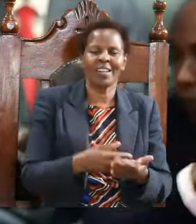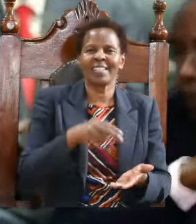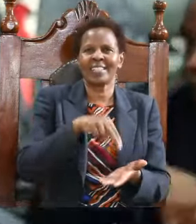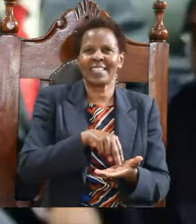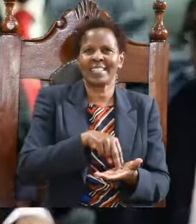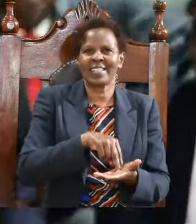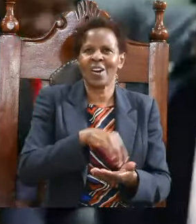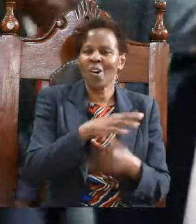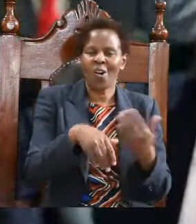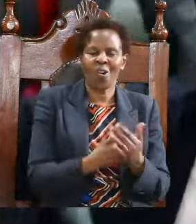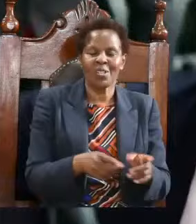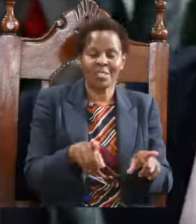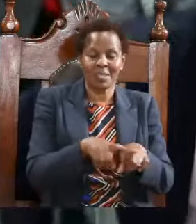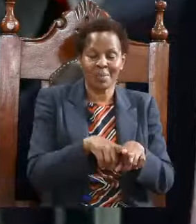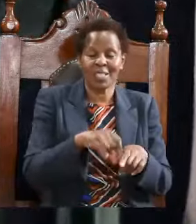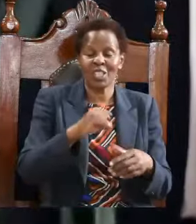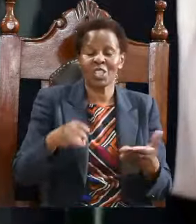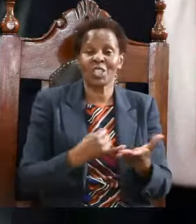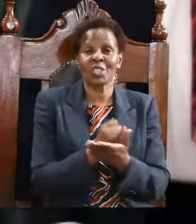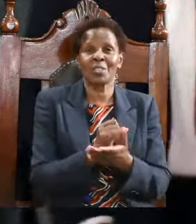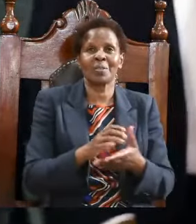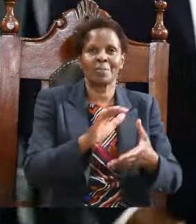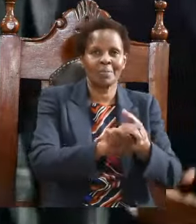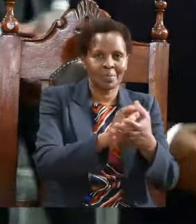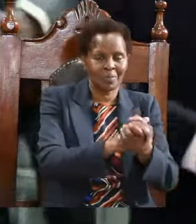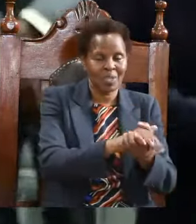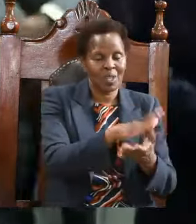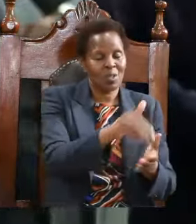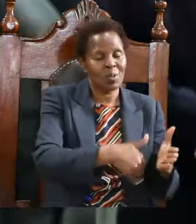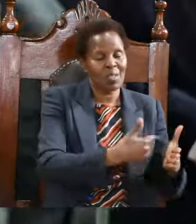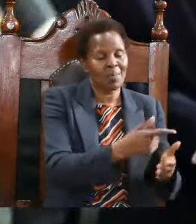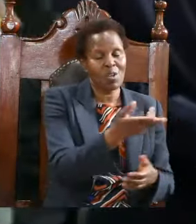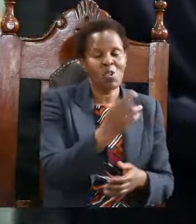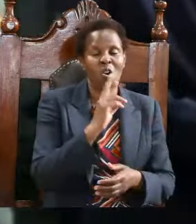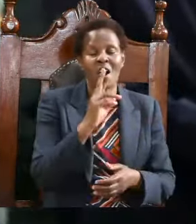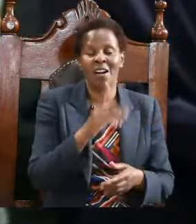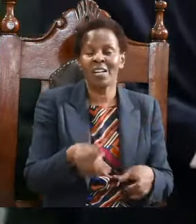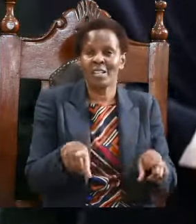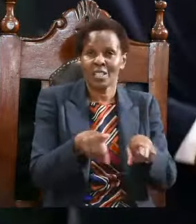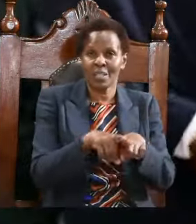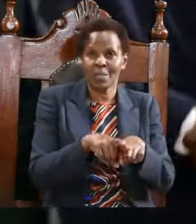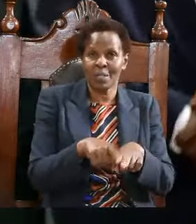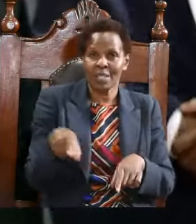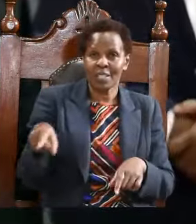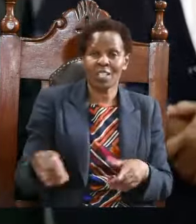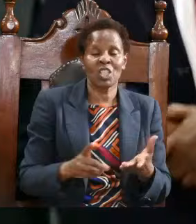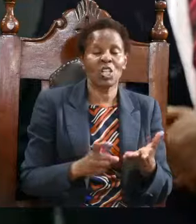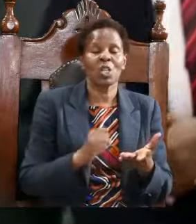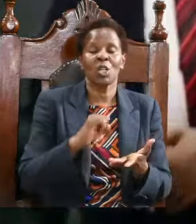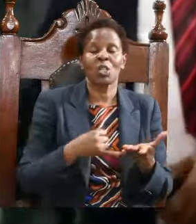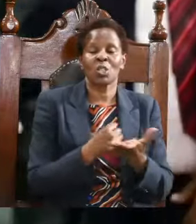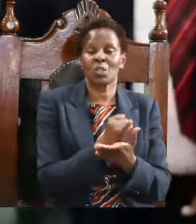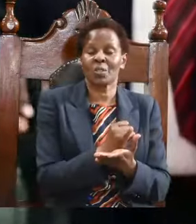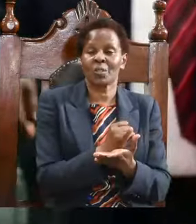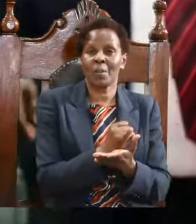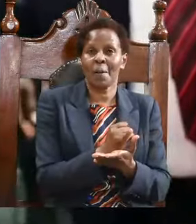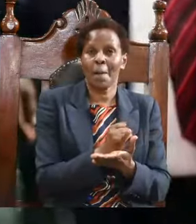know we are all Joshuas. Greet your neighbor and tell him, Mola, you are Joshua. You have to make people get to